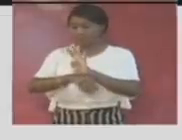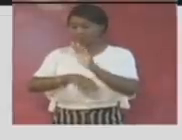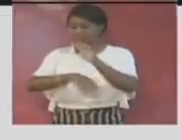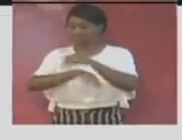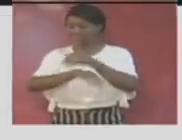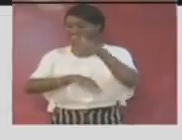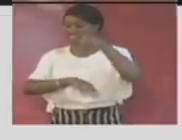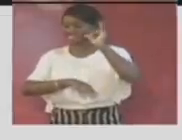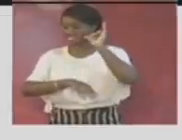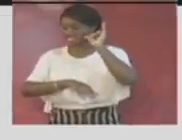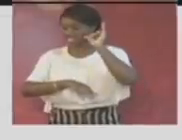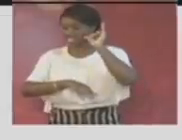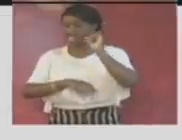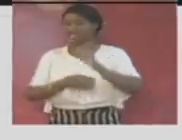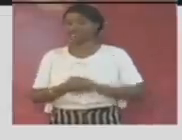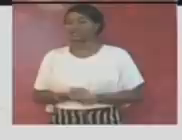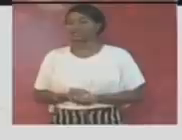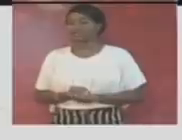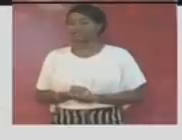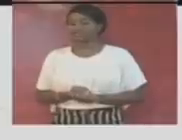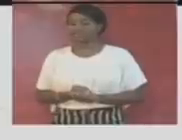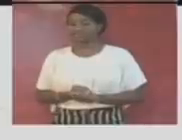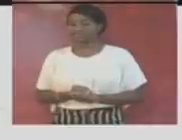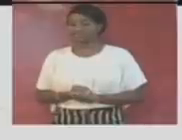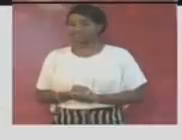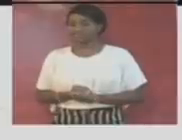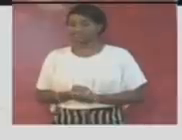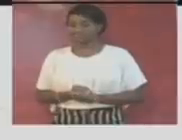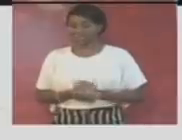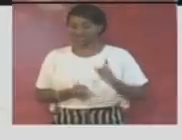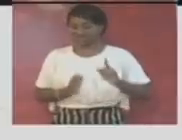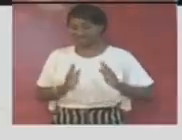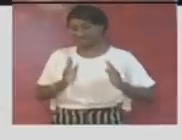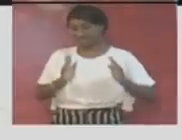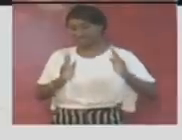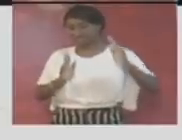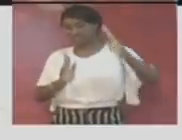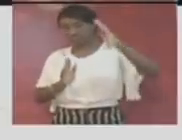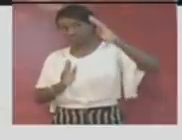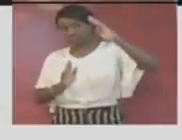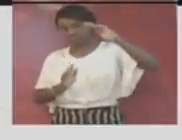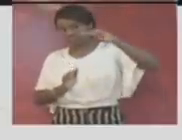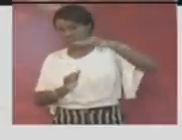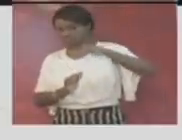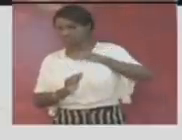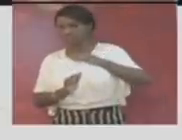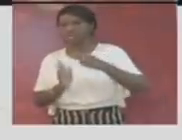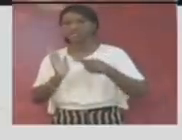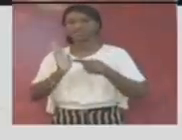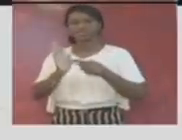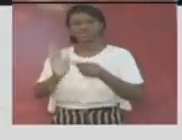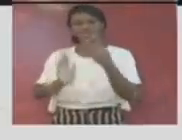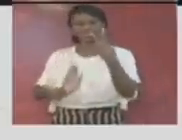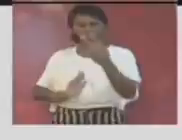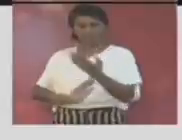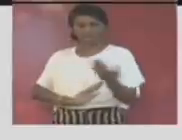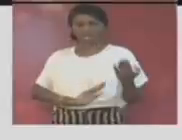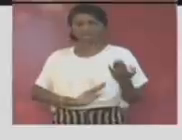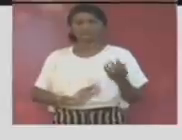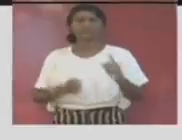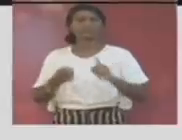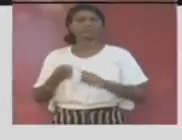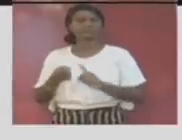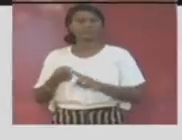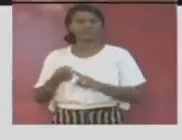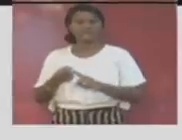yesterday. Looking at the epidemiologic curve, that epidemic curve demonstrates 2 things. It demonstrates the